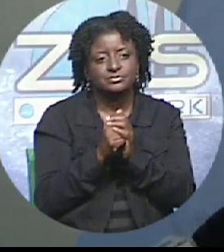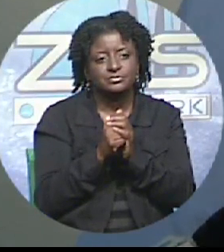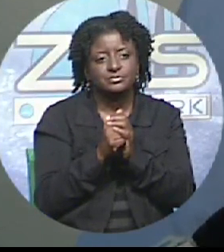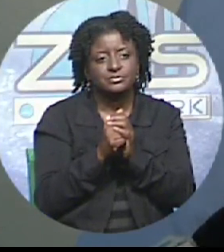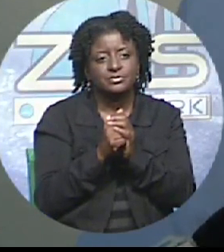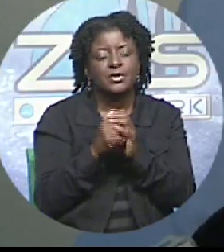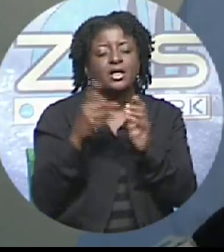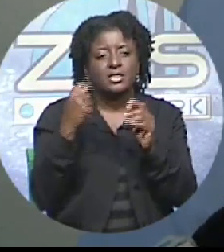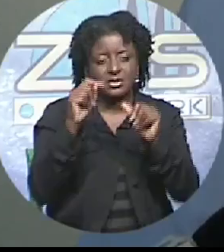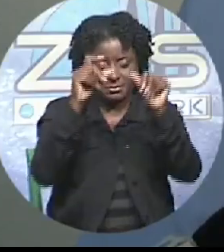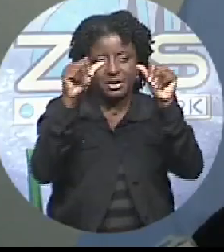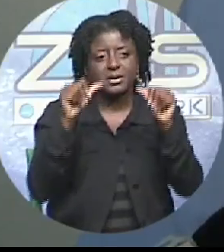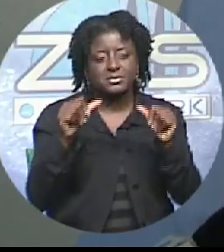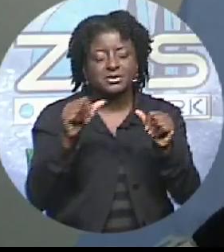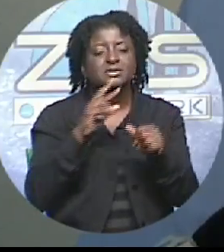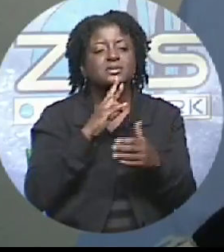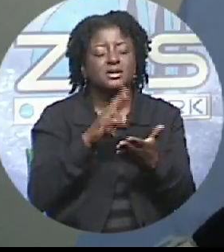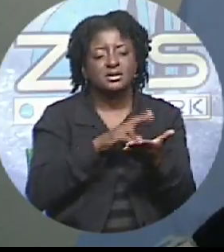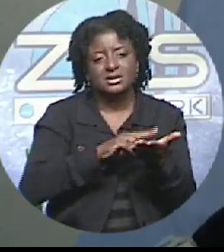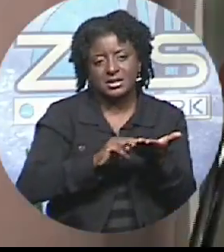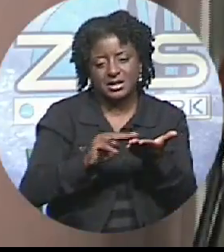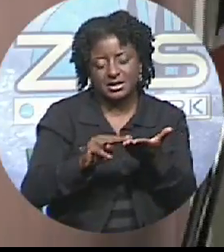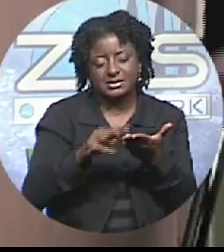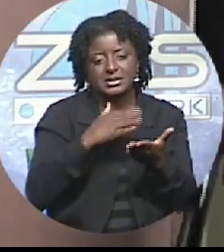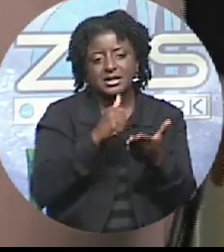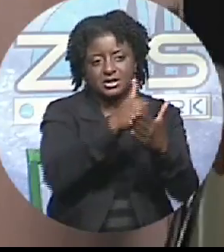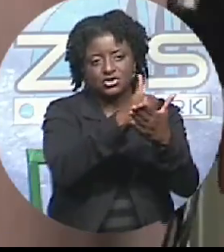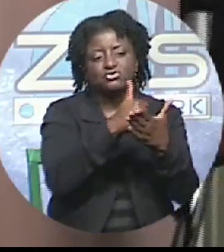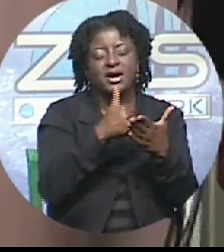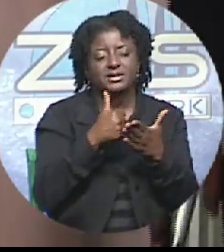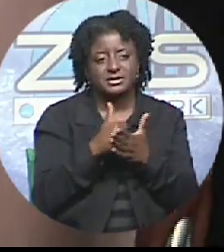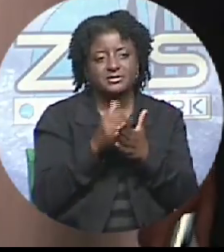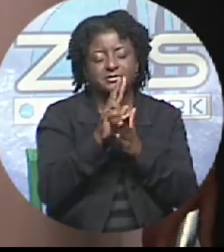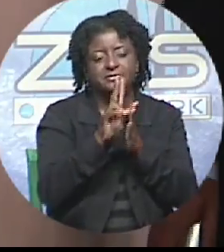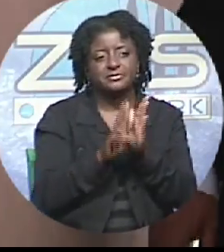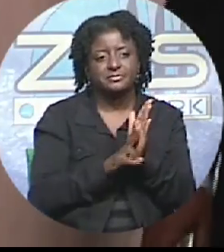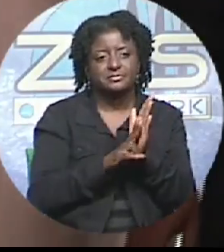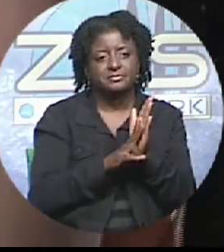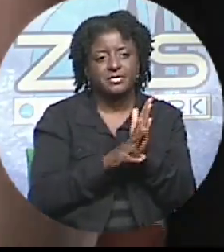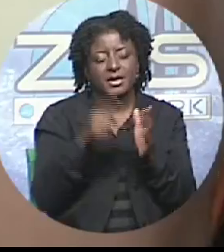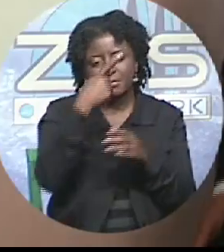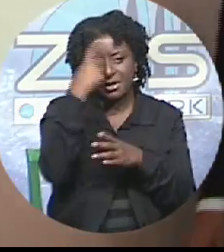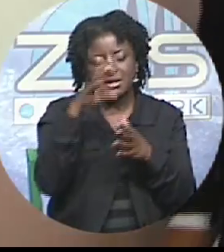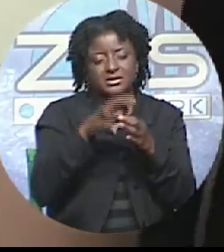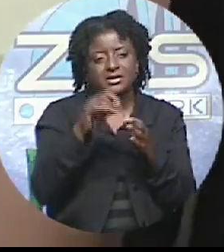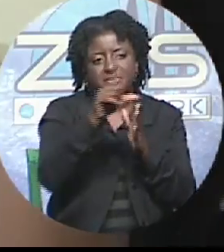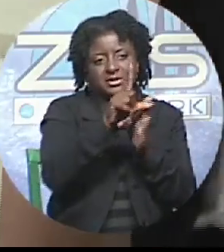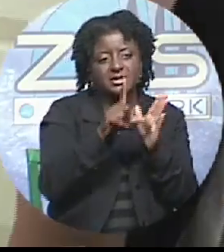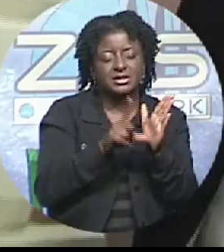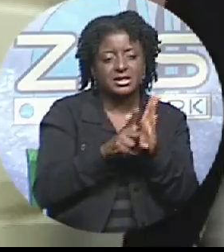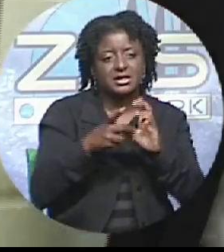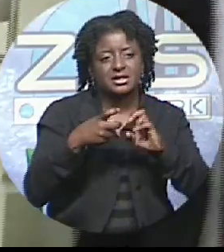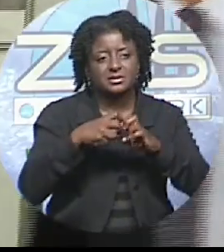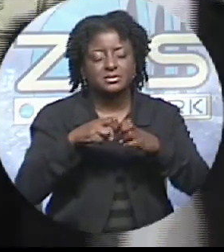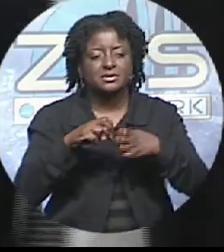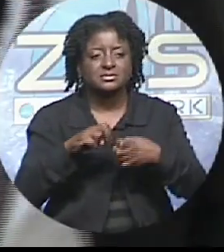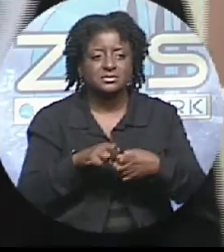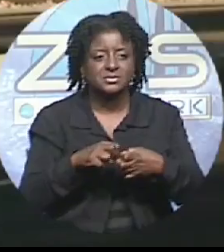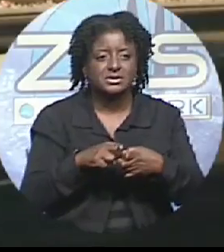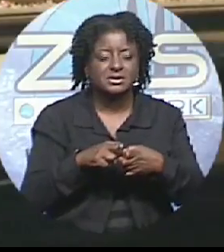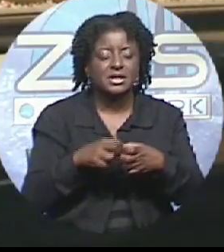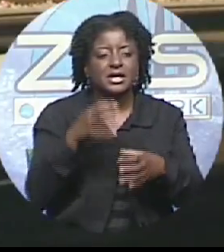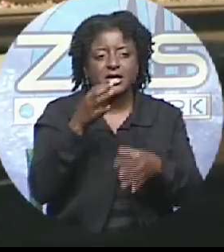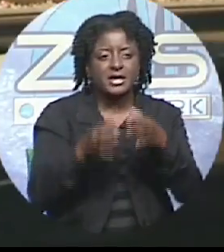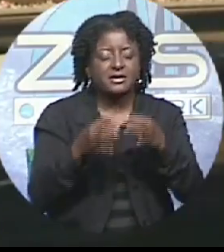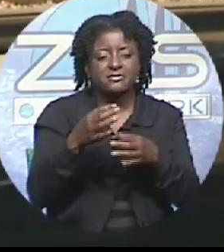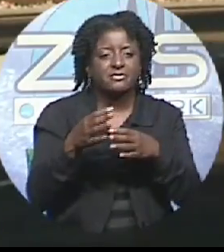product is quite nice and very attractive. As a result of the ongoing legal wranglings, BREA's president says that even if